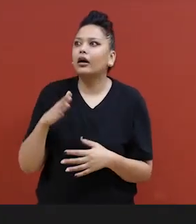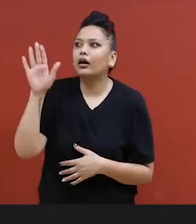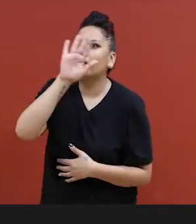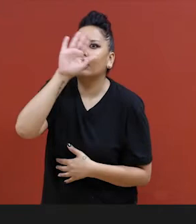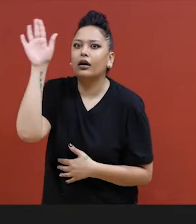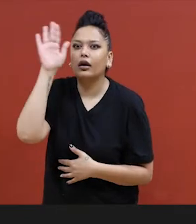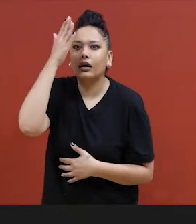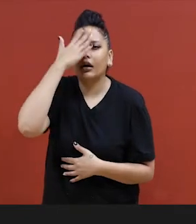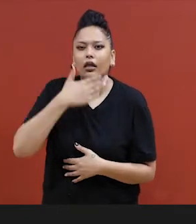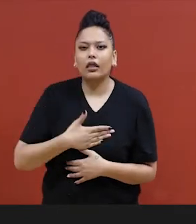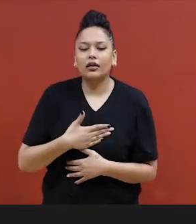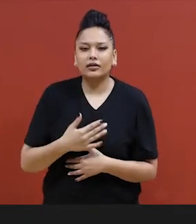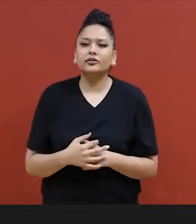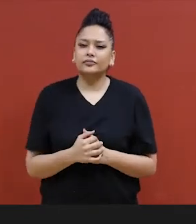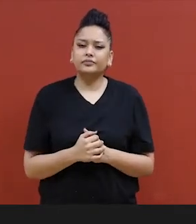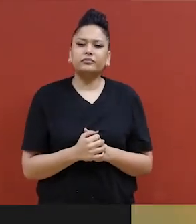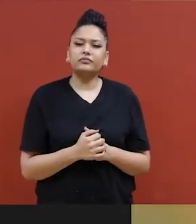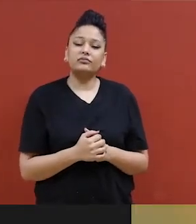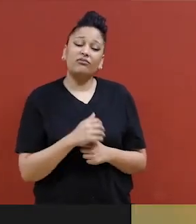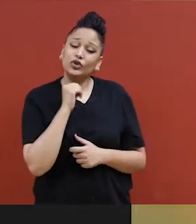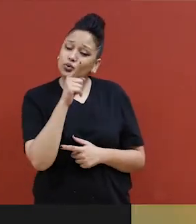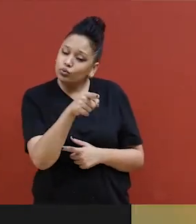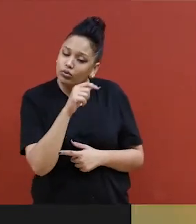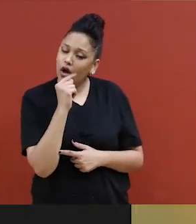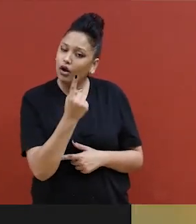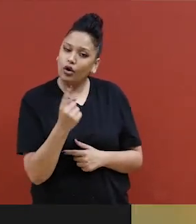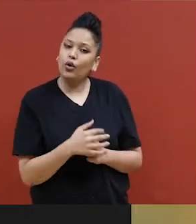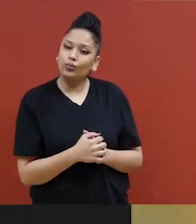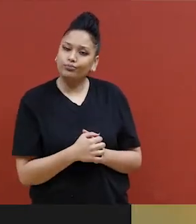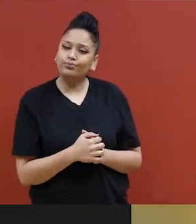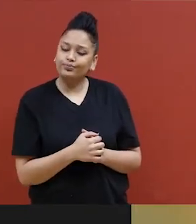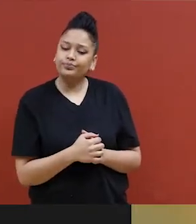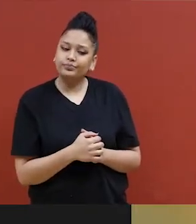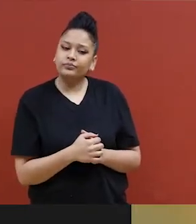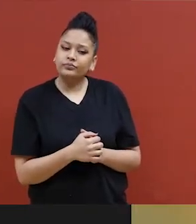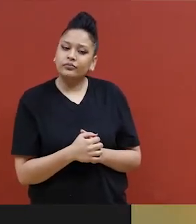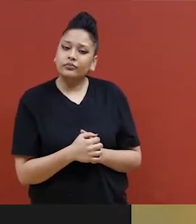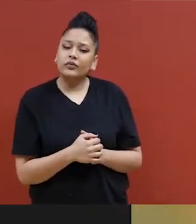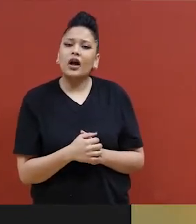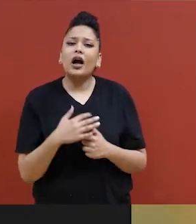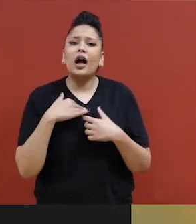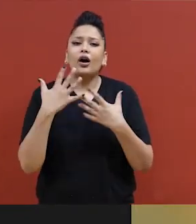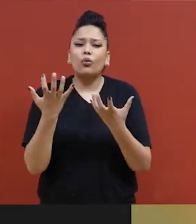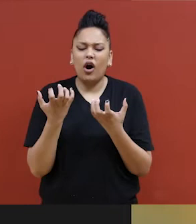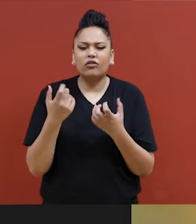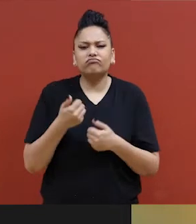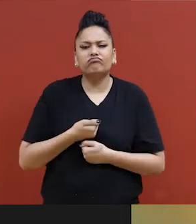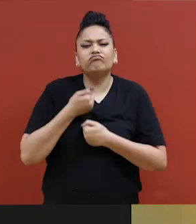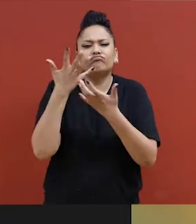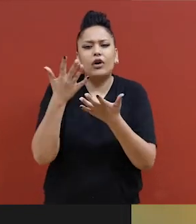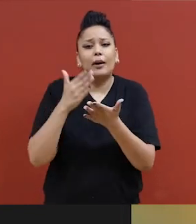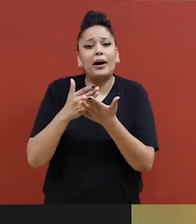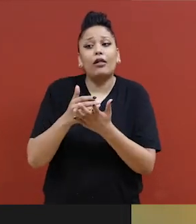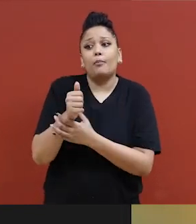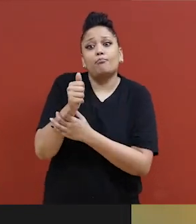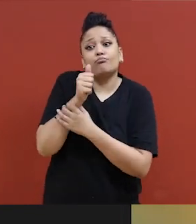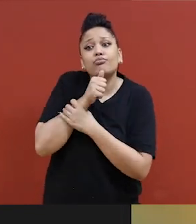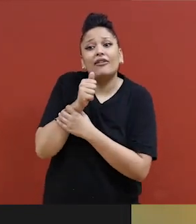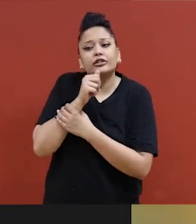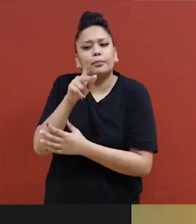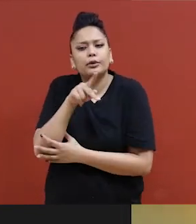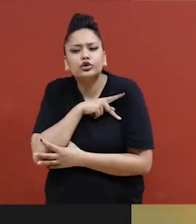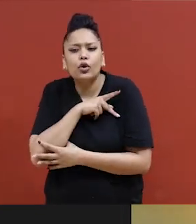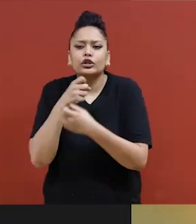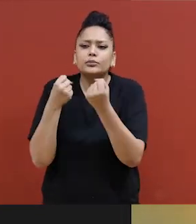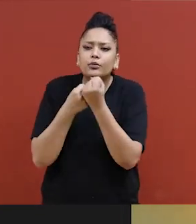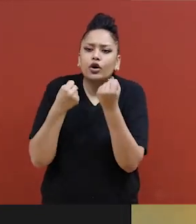alone there. Yeah. And another thing I want to bring up about privacy and PSWs is